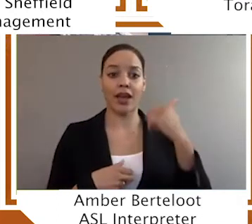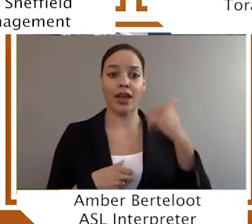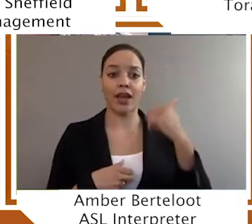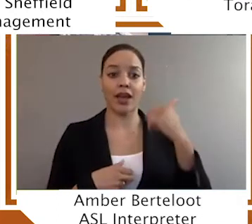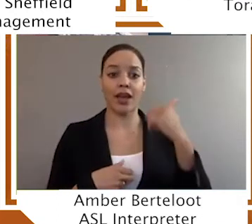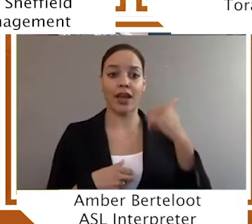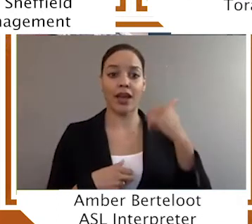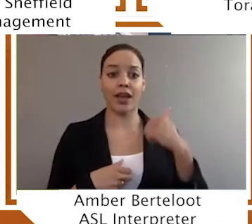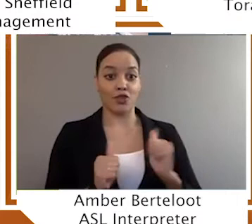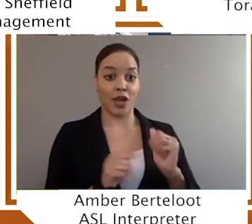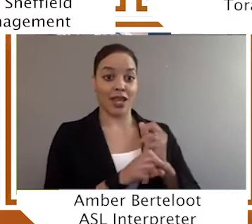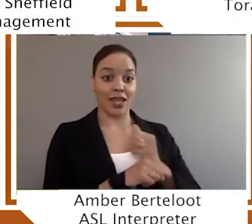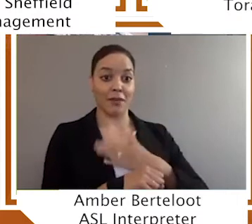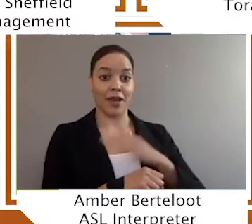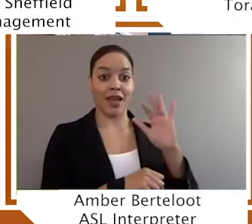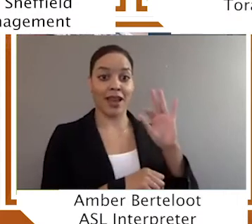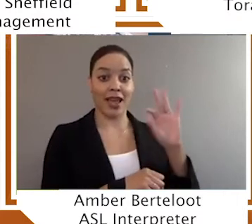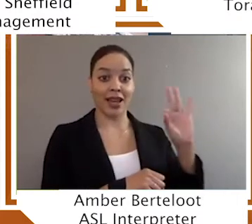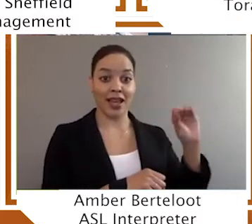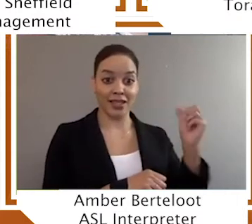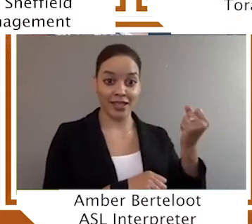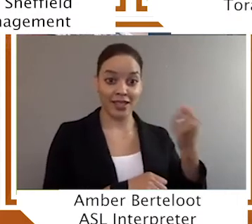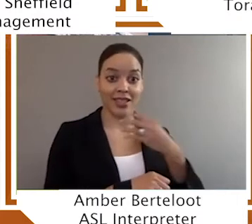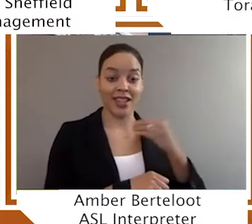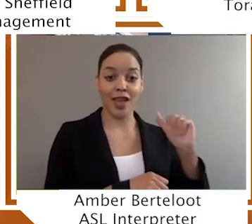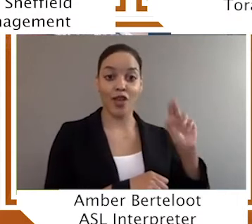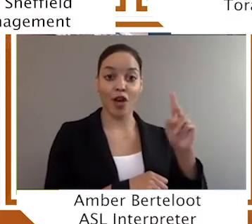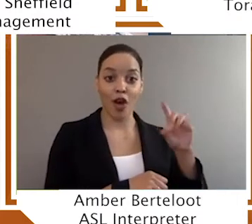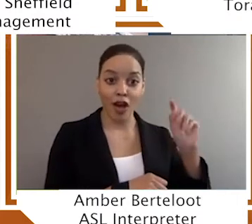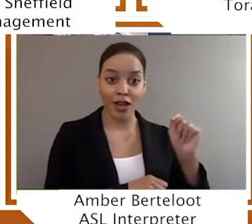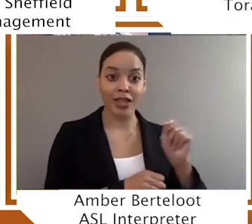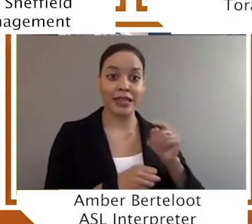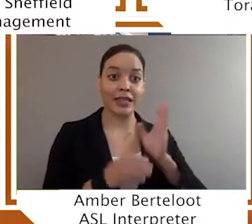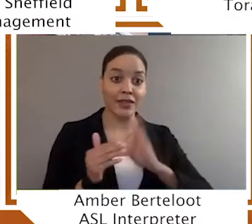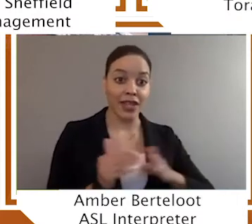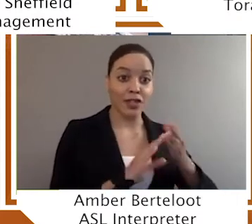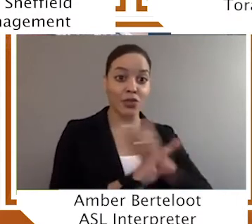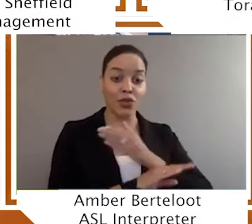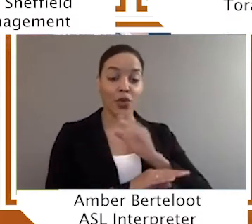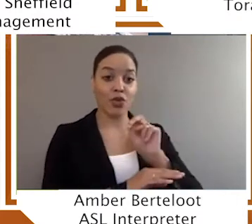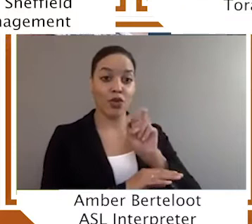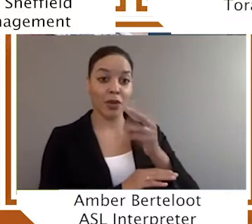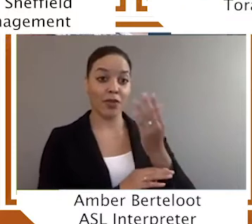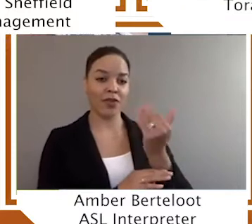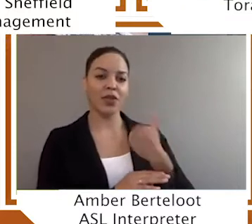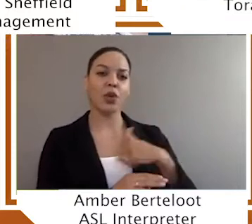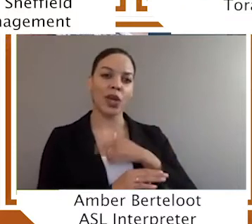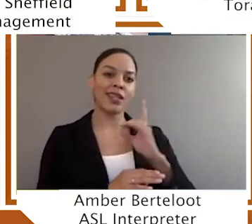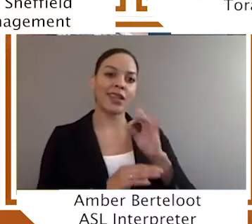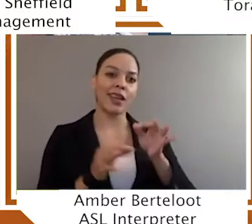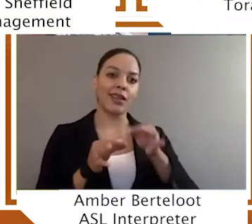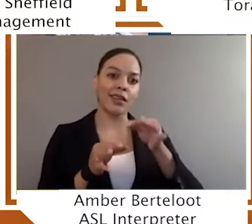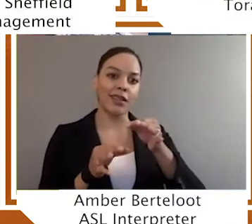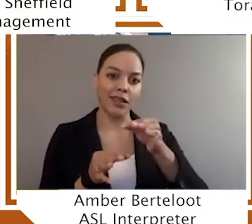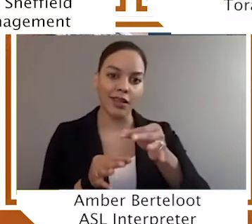my 990s and audit done before November 15th. We delayed it because of all that was going